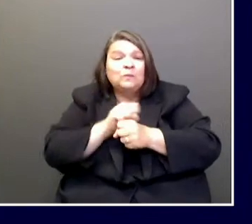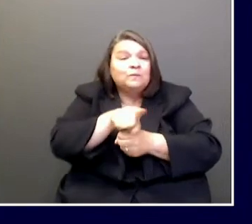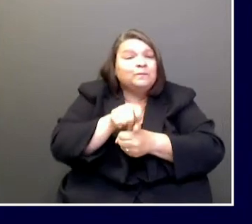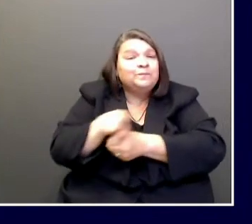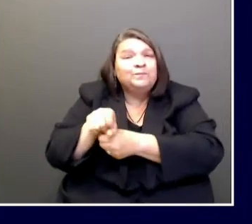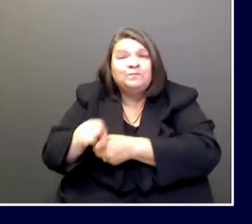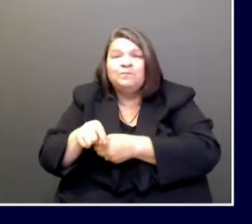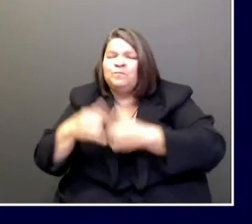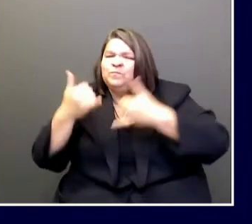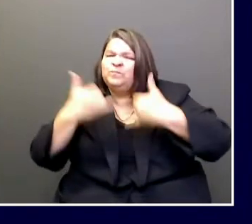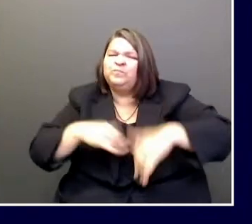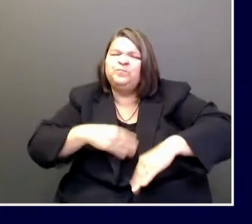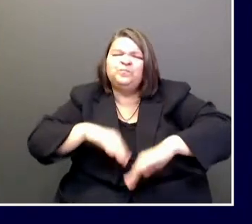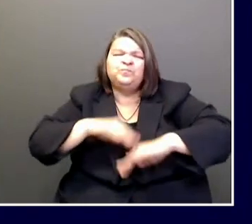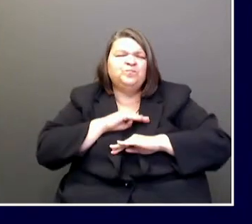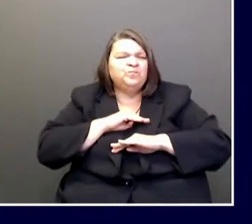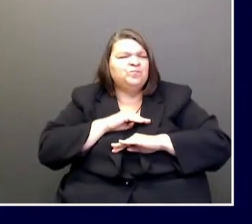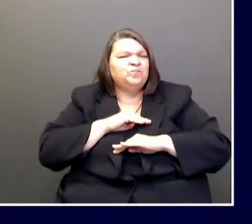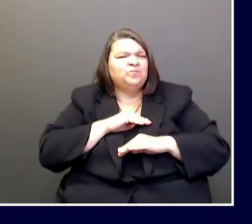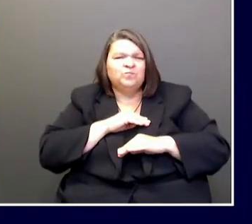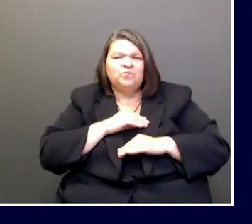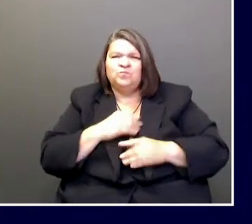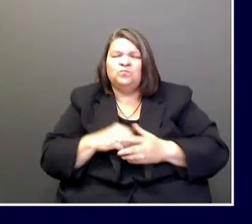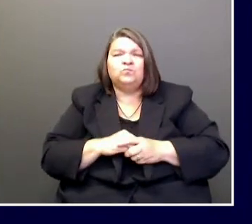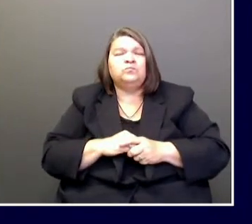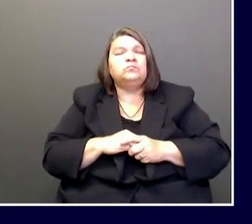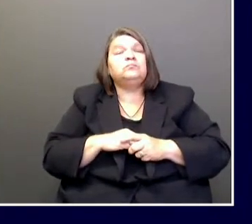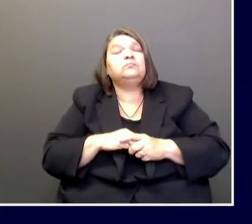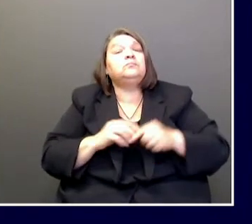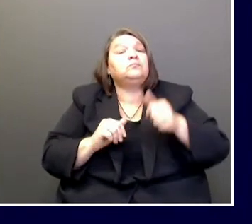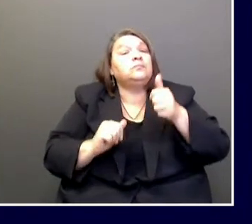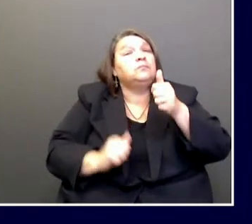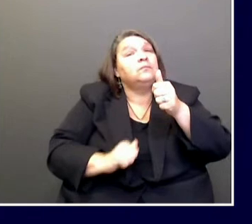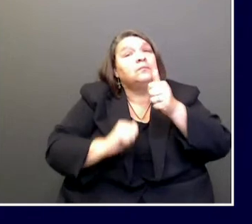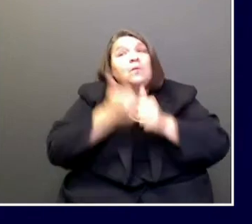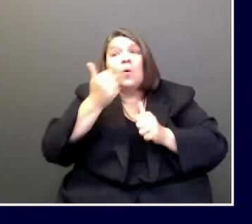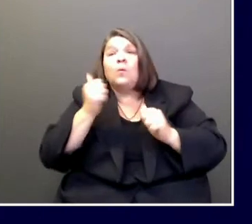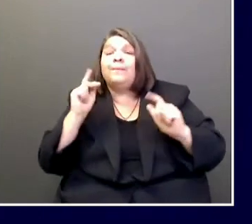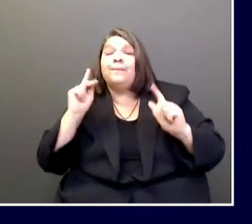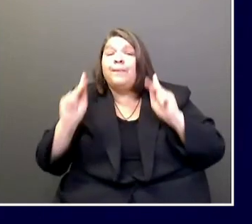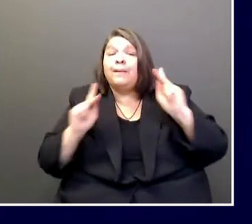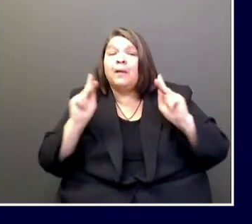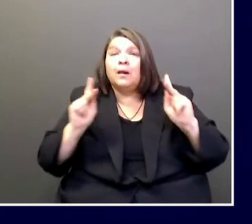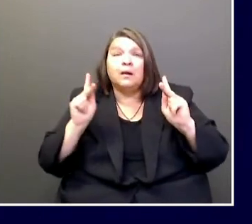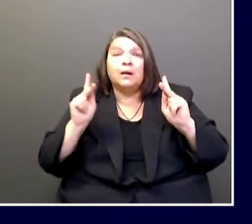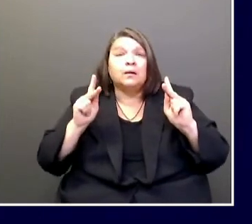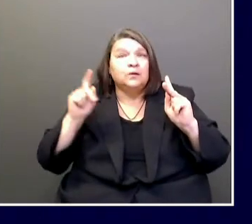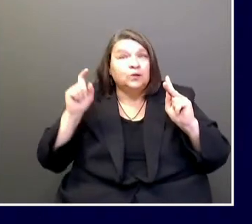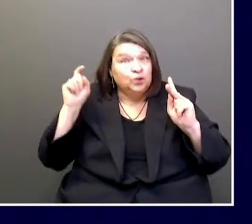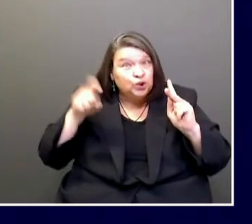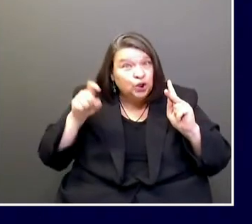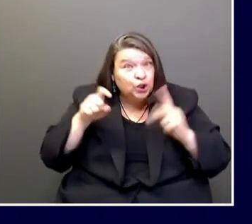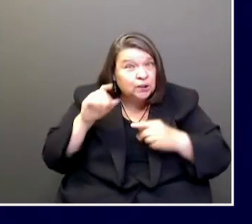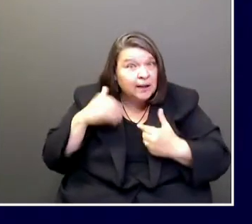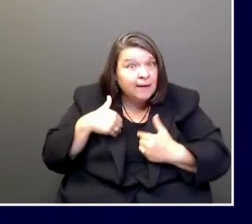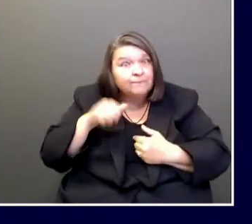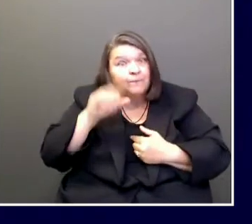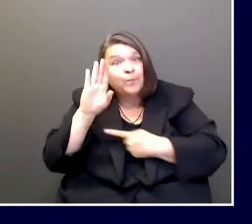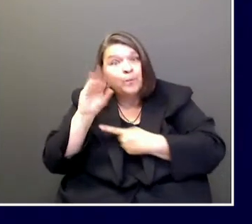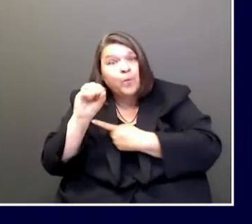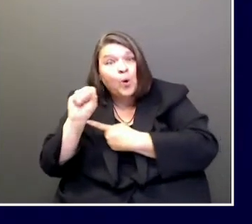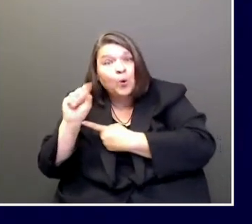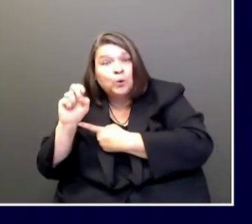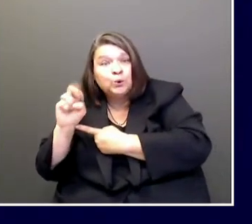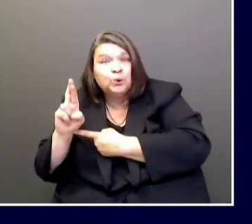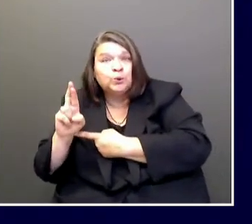for most people, there isn't a strong recommendation on a booster. Similarly, for folks who